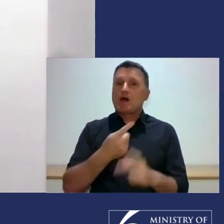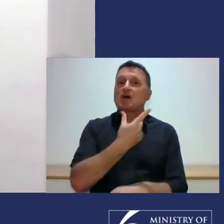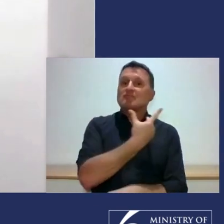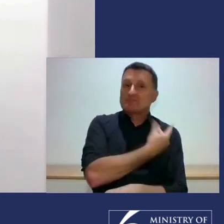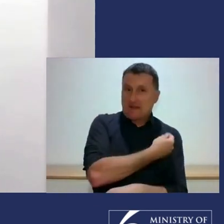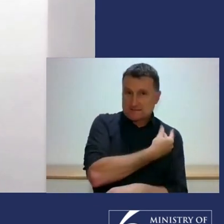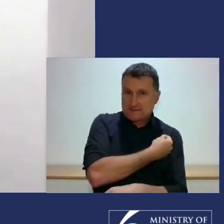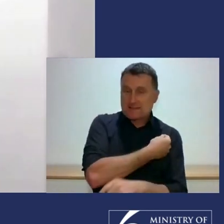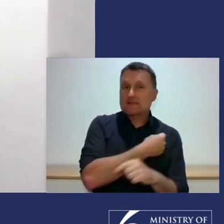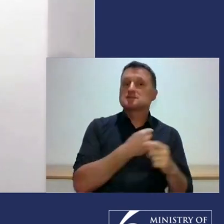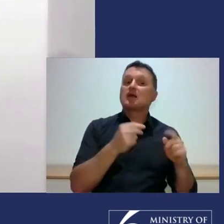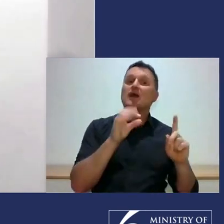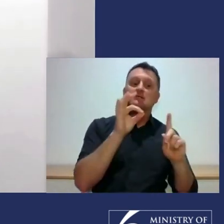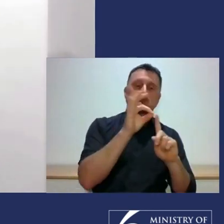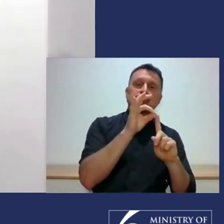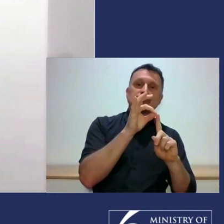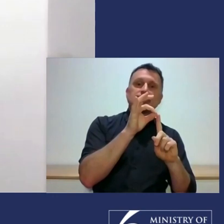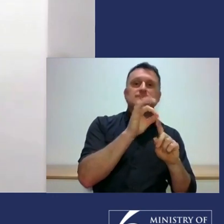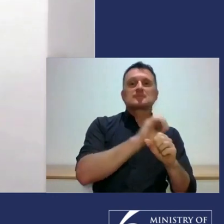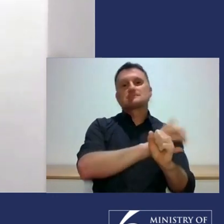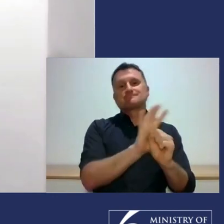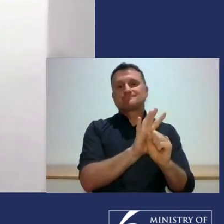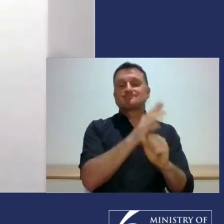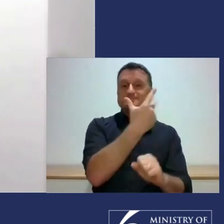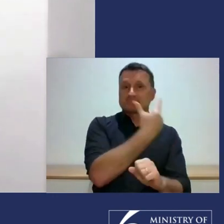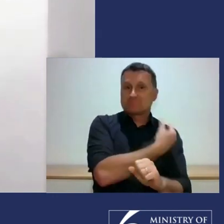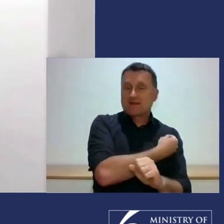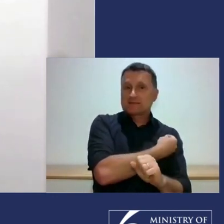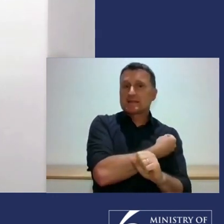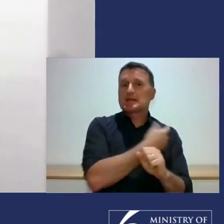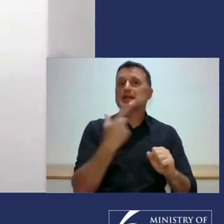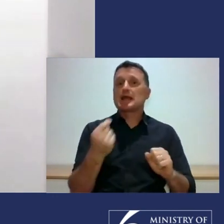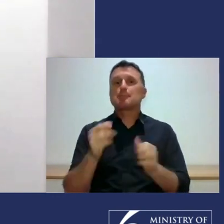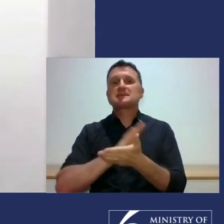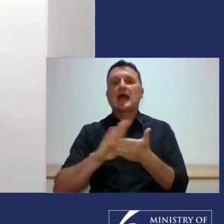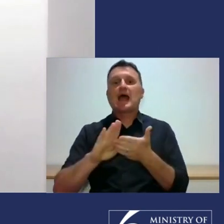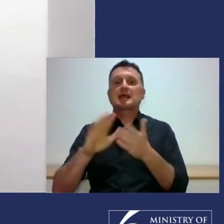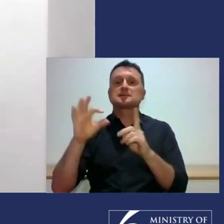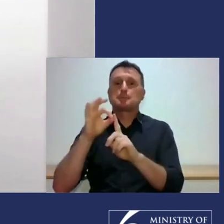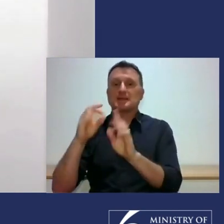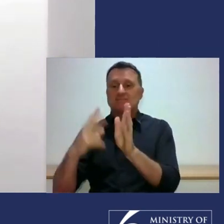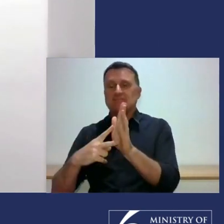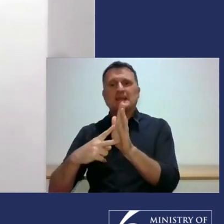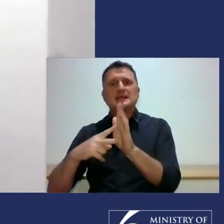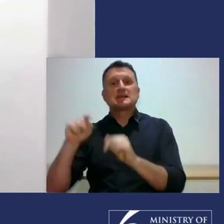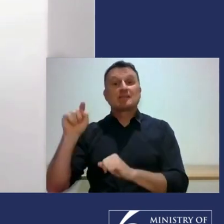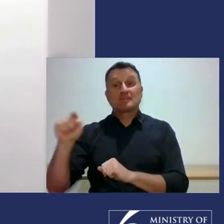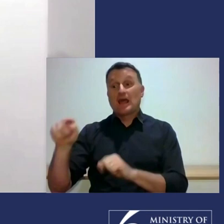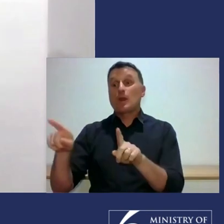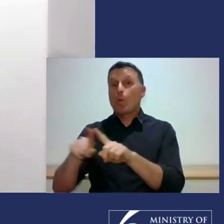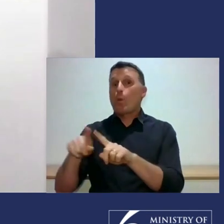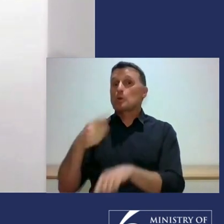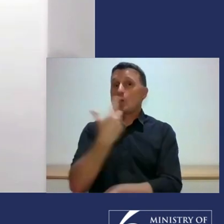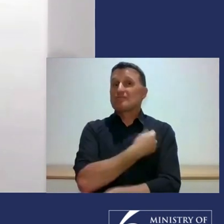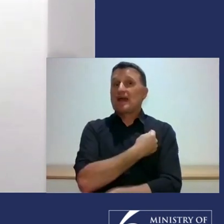us. It was witnessed with the HPV vaccine, so it's likely more to do with their immune response. And as Michelle said,